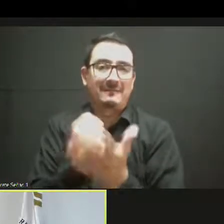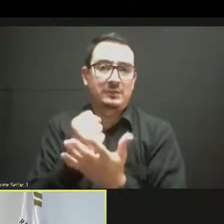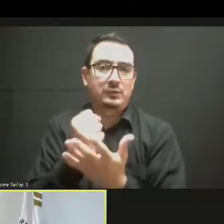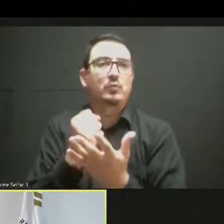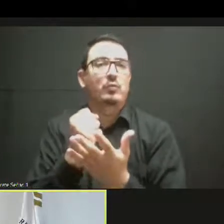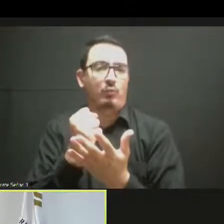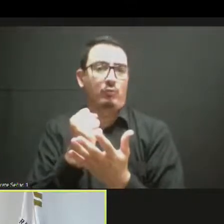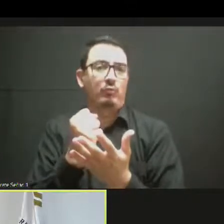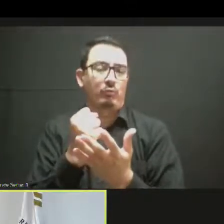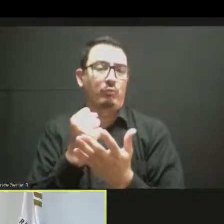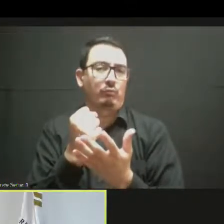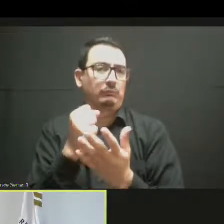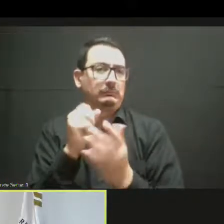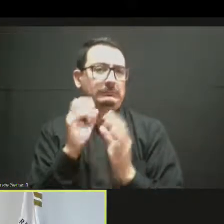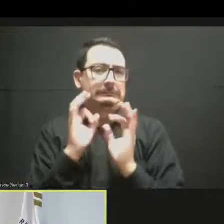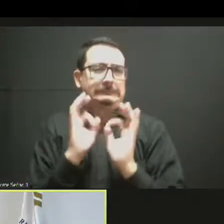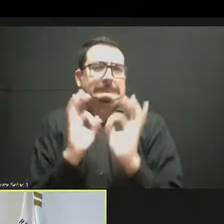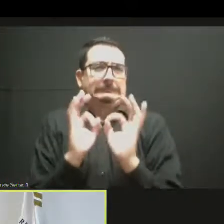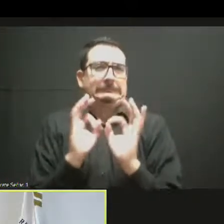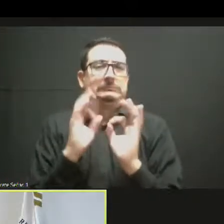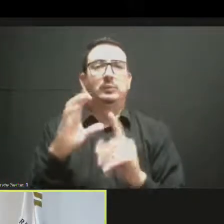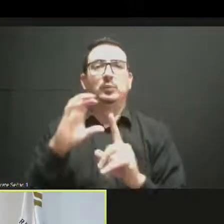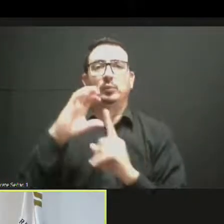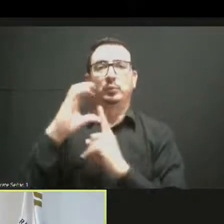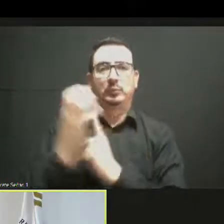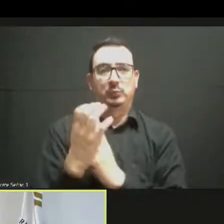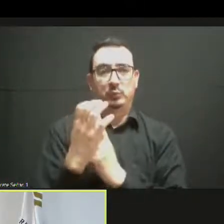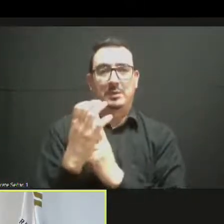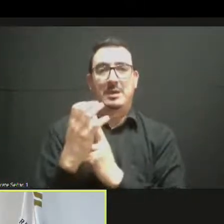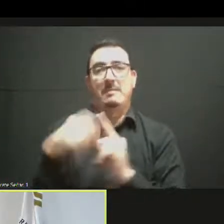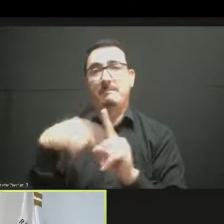creativas y culturales. Muchísimas gracias, Tom.